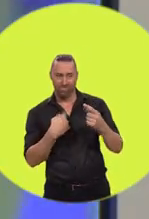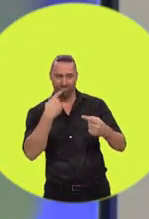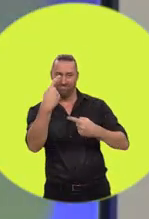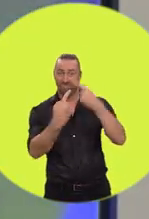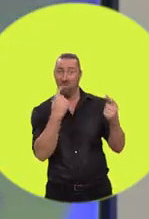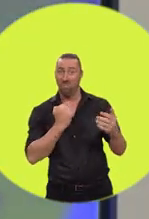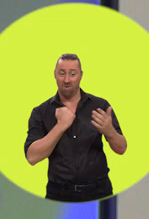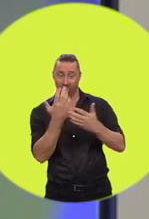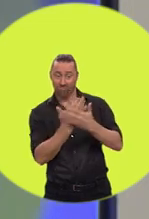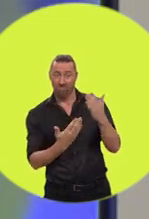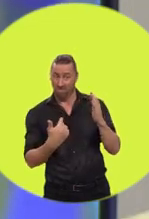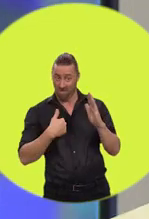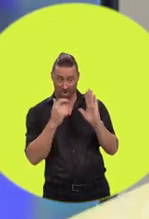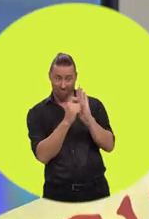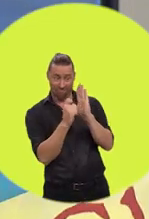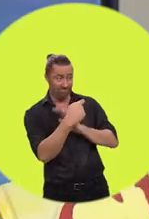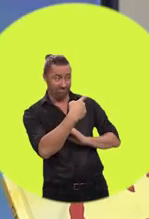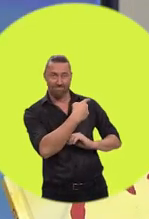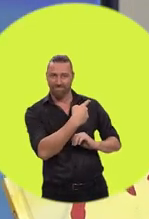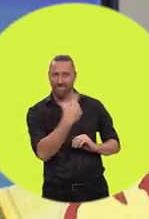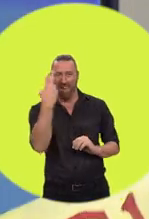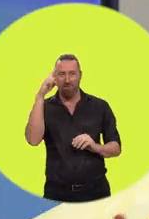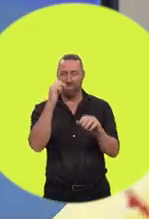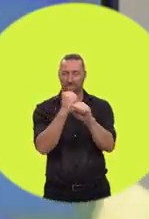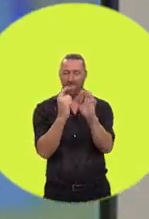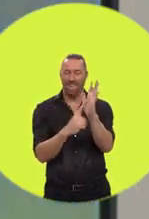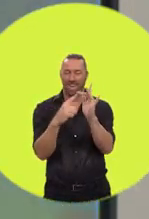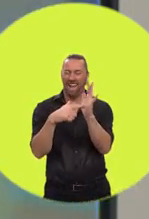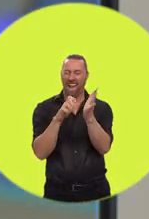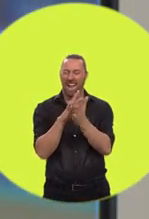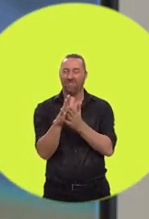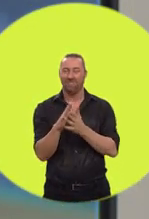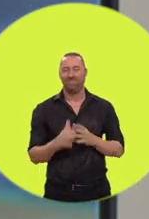going to read a story that I wrote called Glitch.